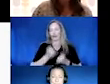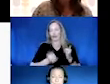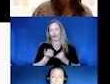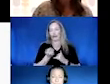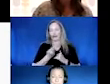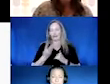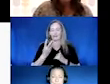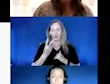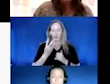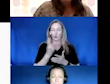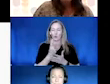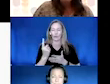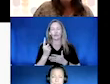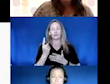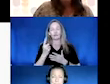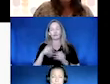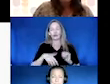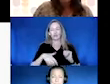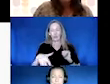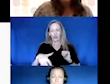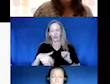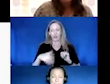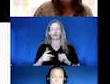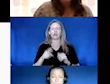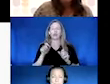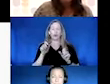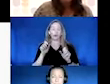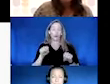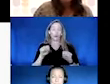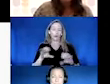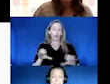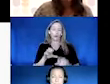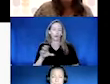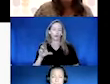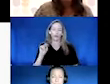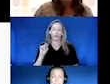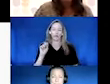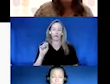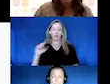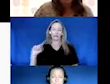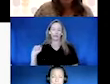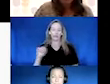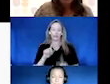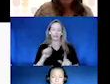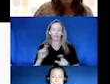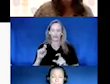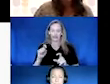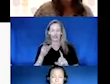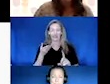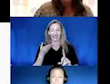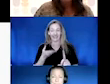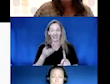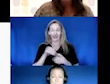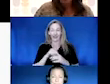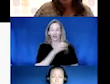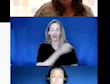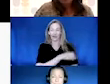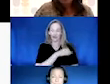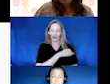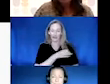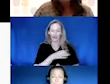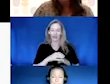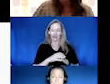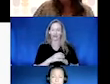We were able to provide the NST testing right there in our Douglas clinic, which made for less commuting and increased